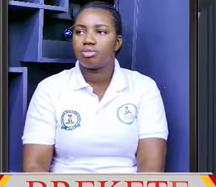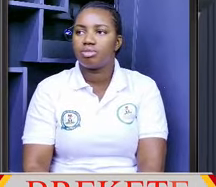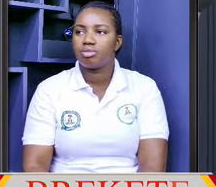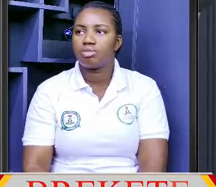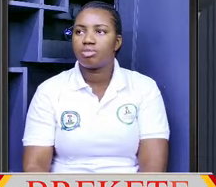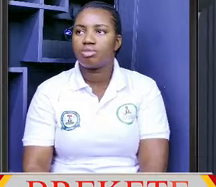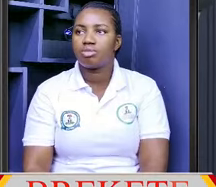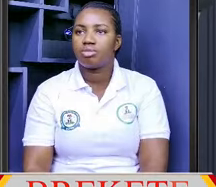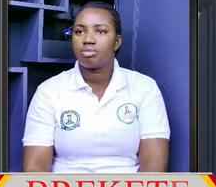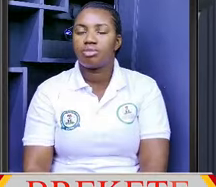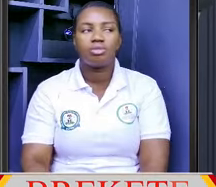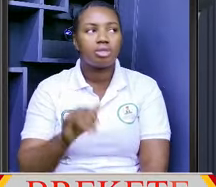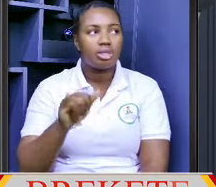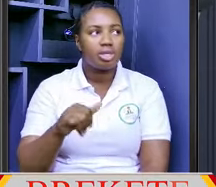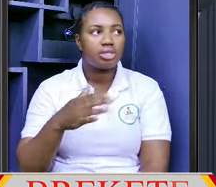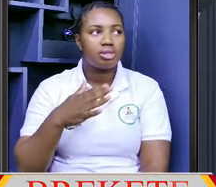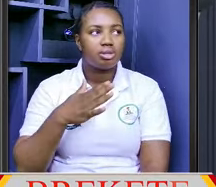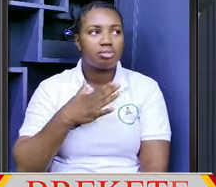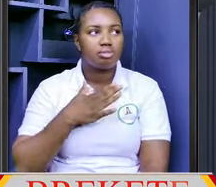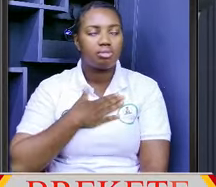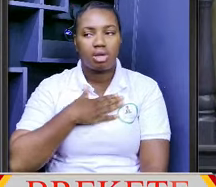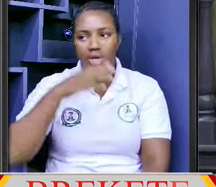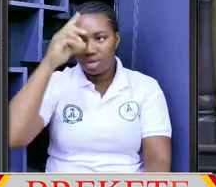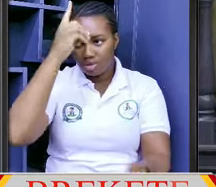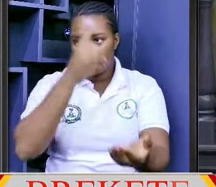Yes, my daughter, where they do physio,